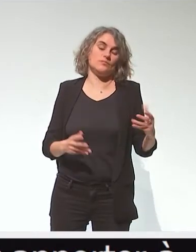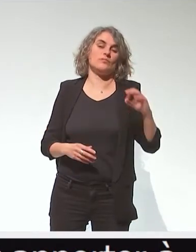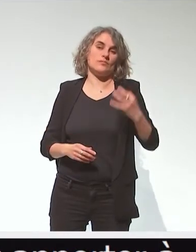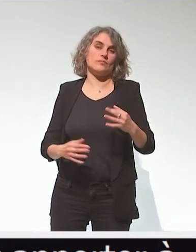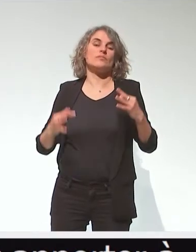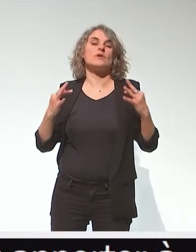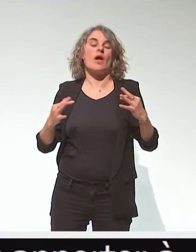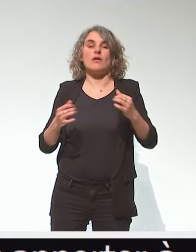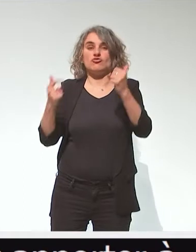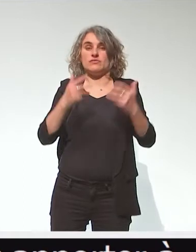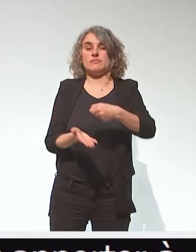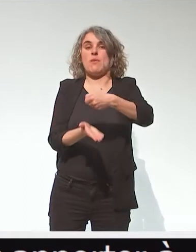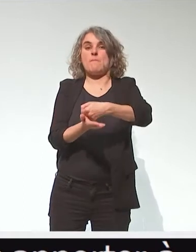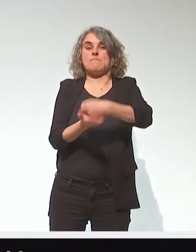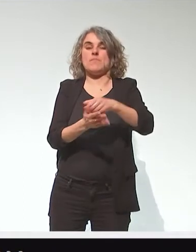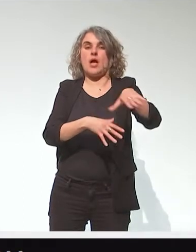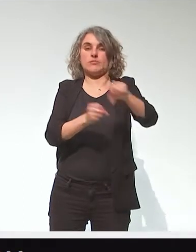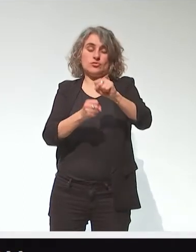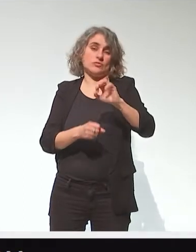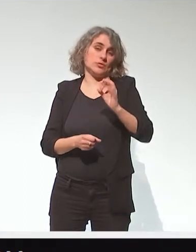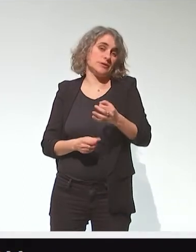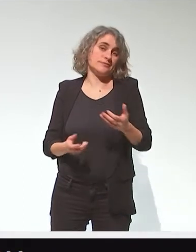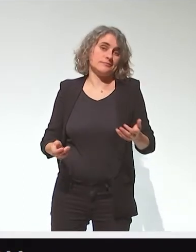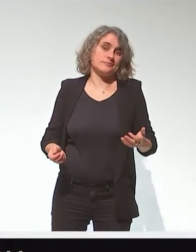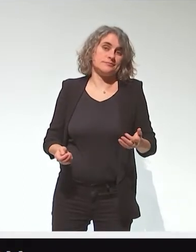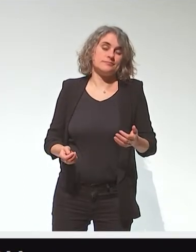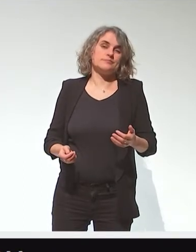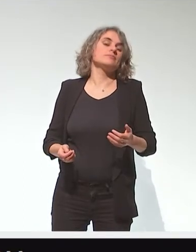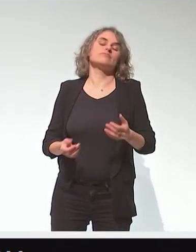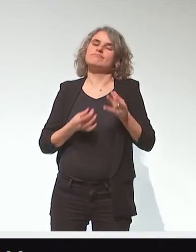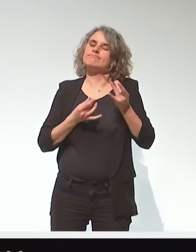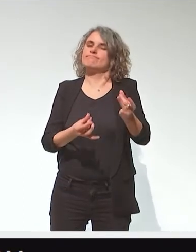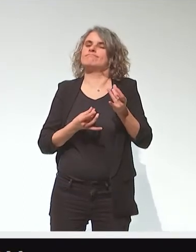I think we also ought to talk about quotas. So yes,